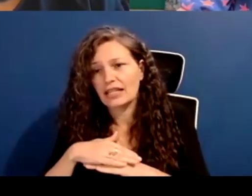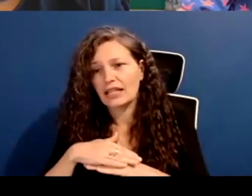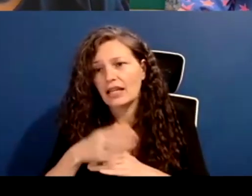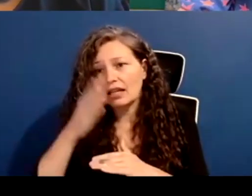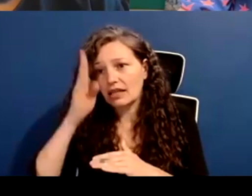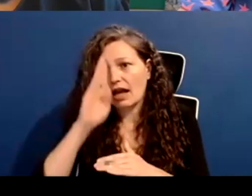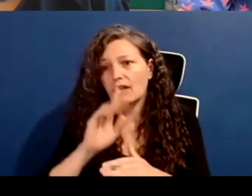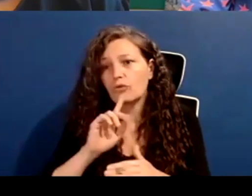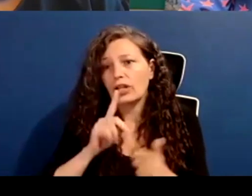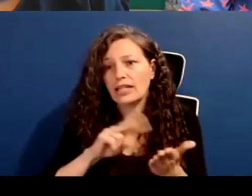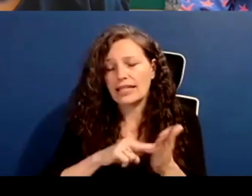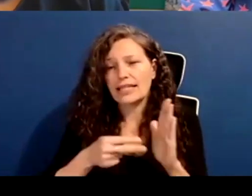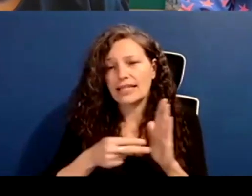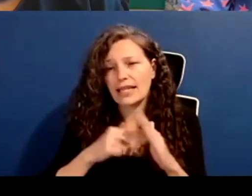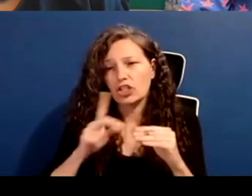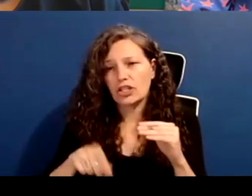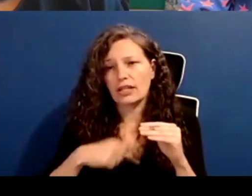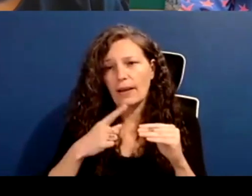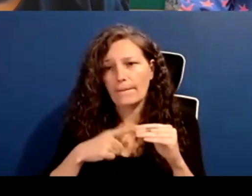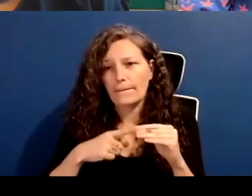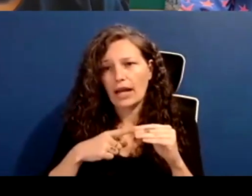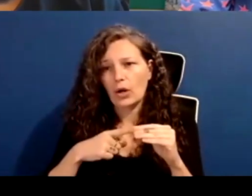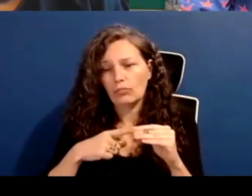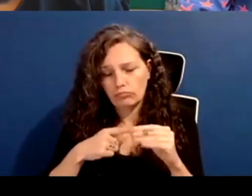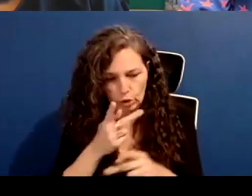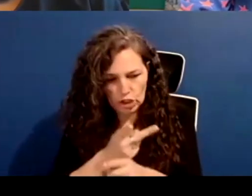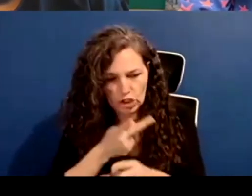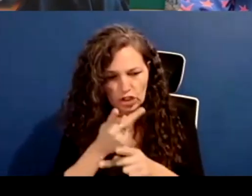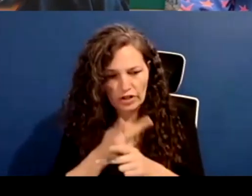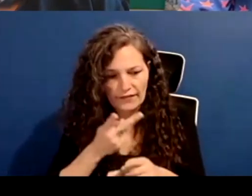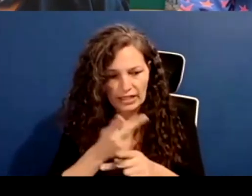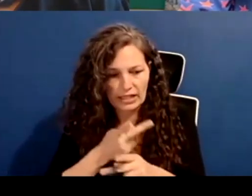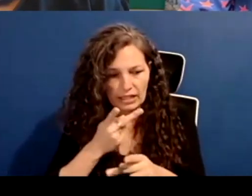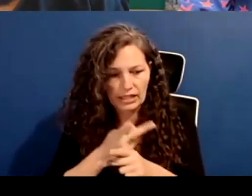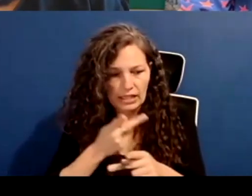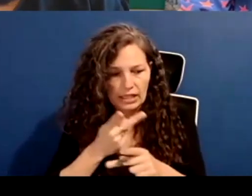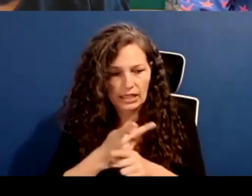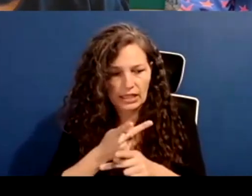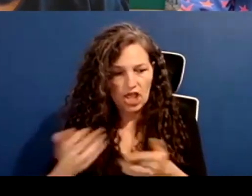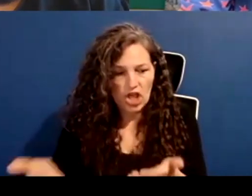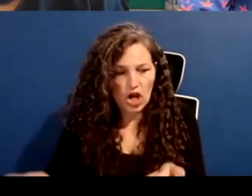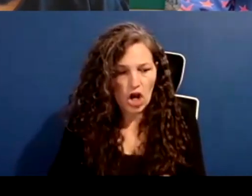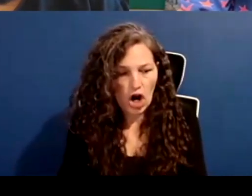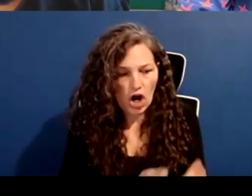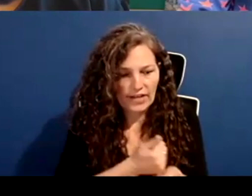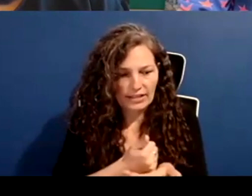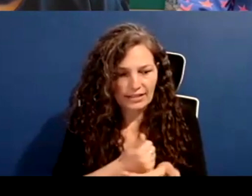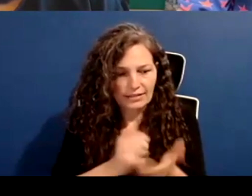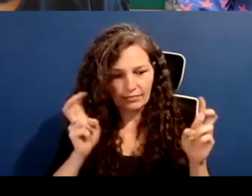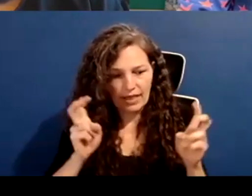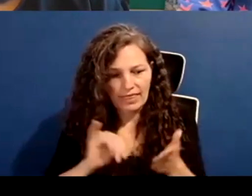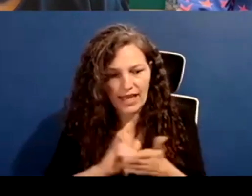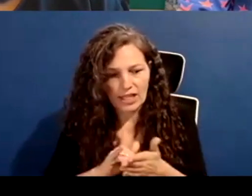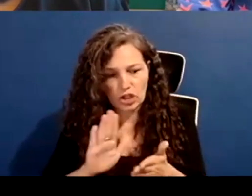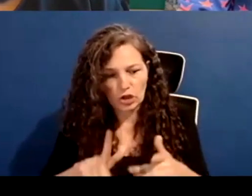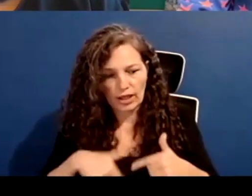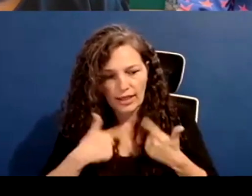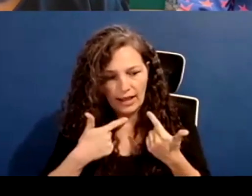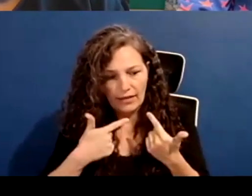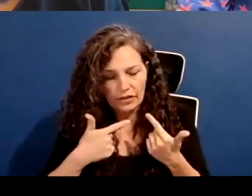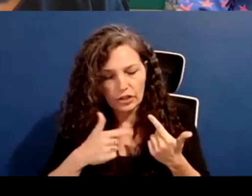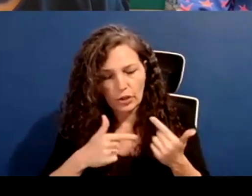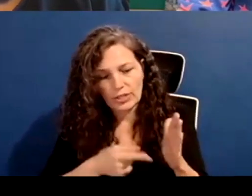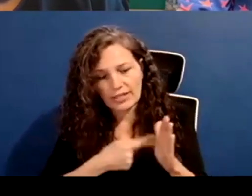about preserving the harvest that is your life. And so sometimes the healing